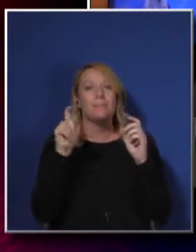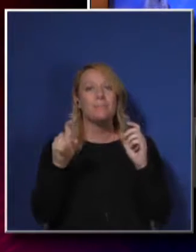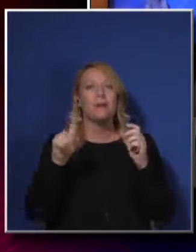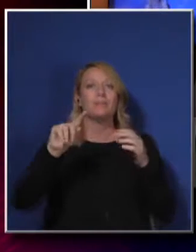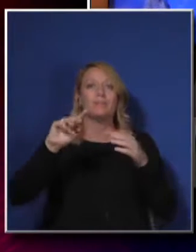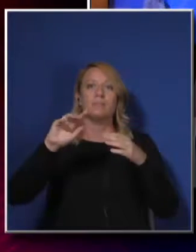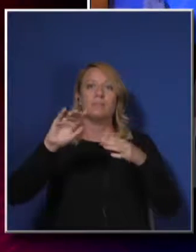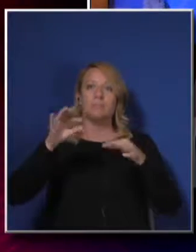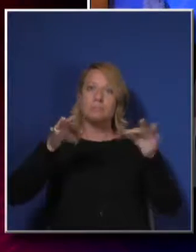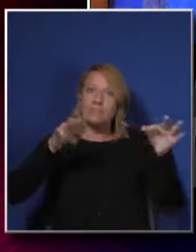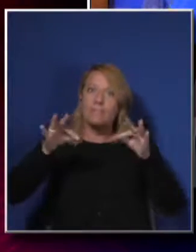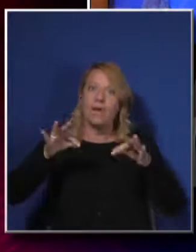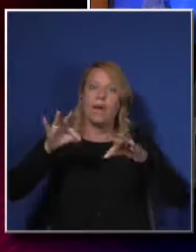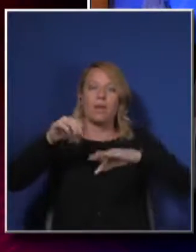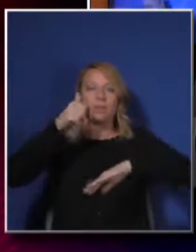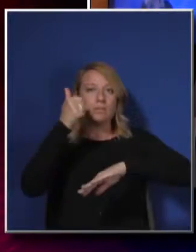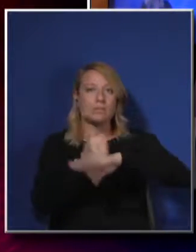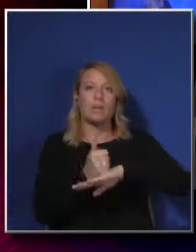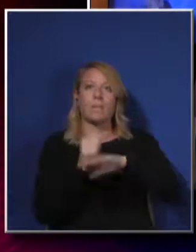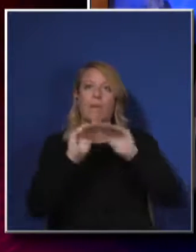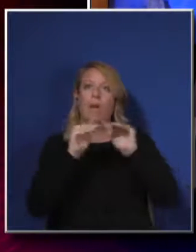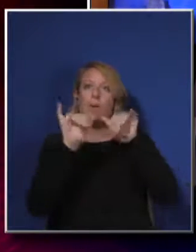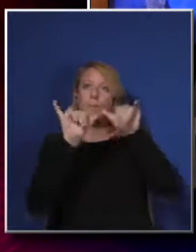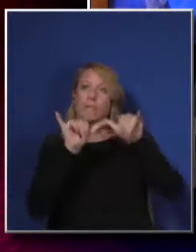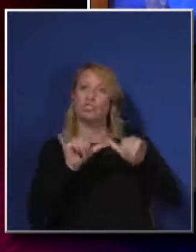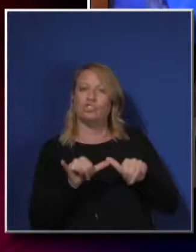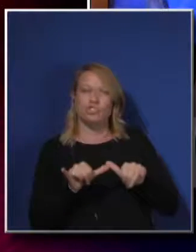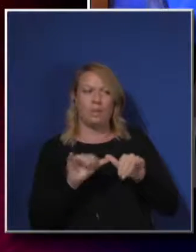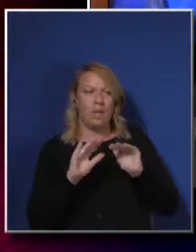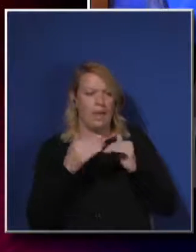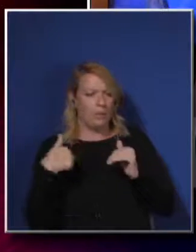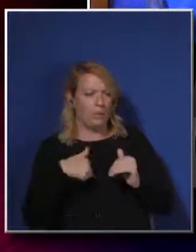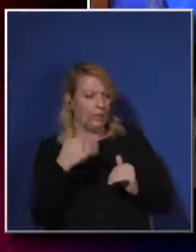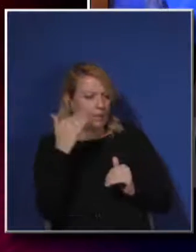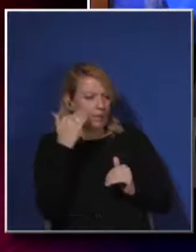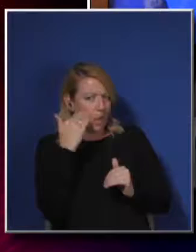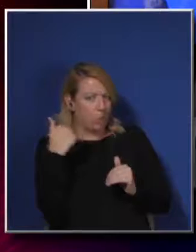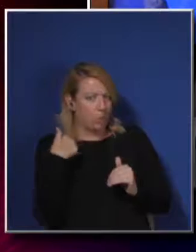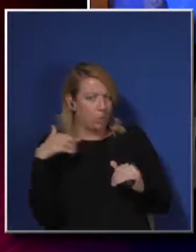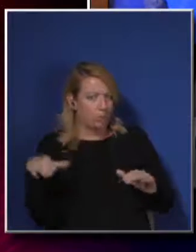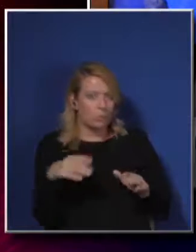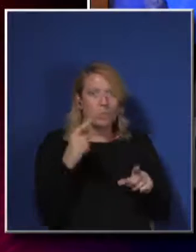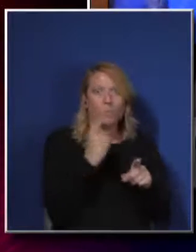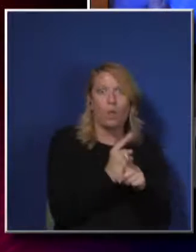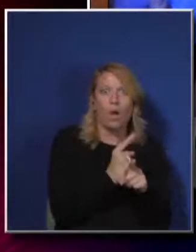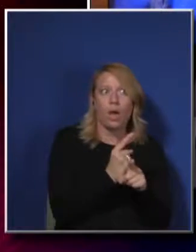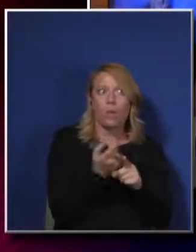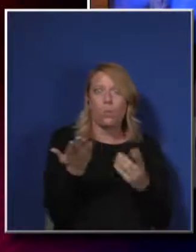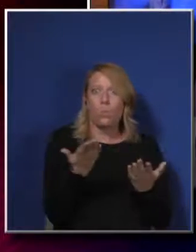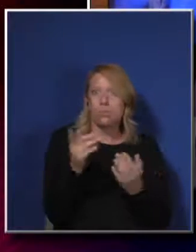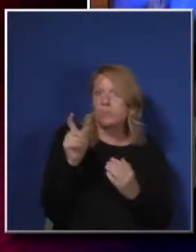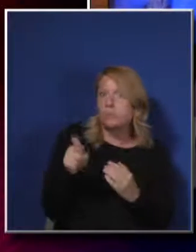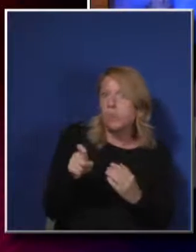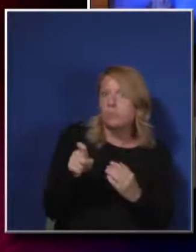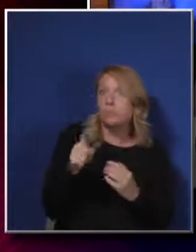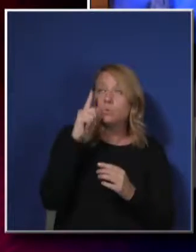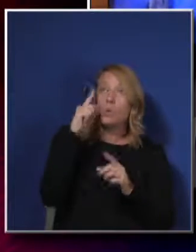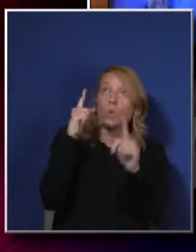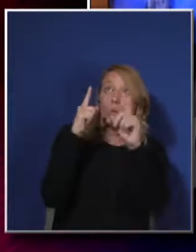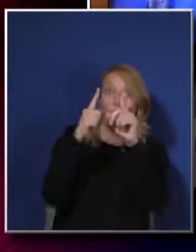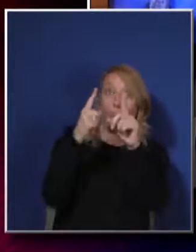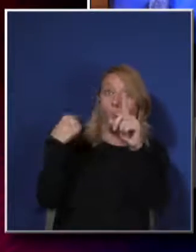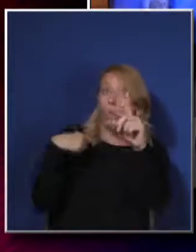measures, because how do you know that we're doing what we need to be doing? Are we getting to where we want to